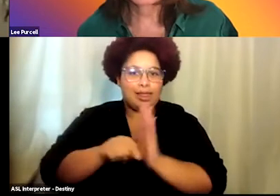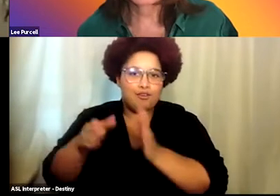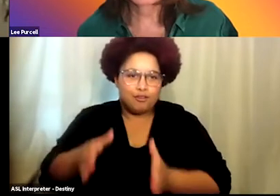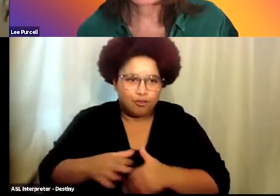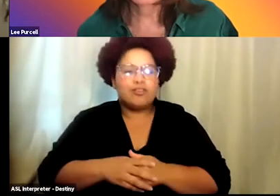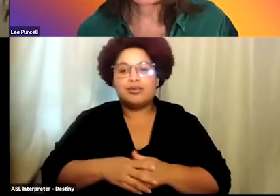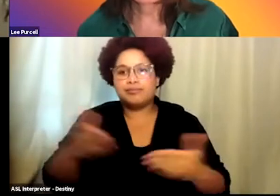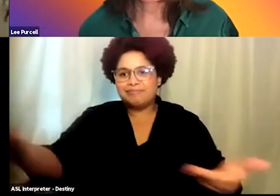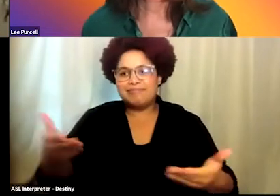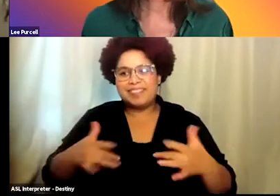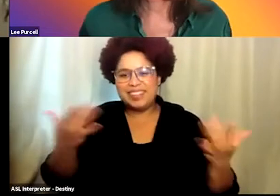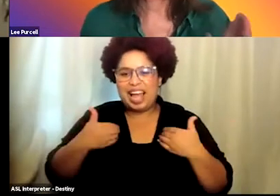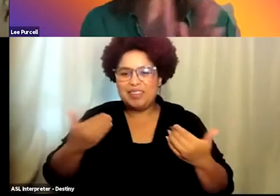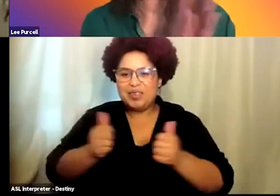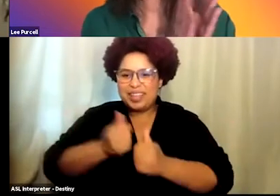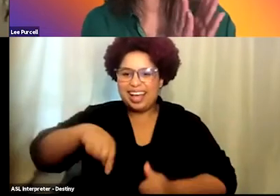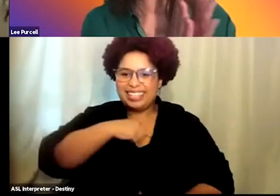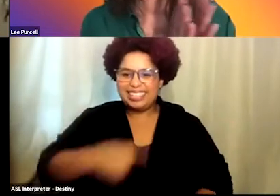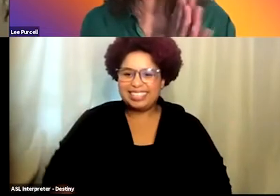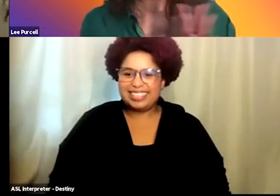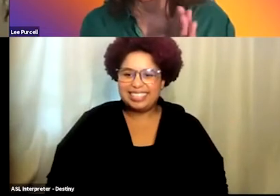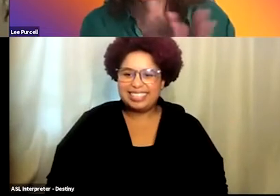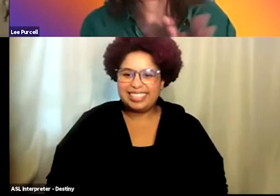us today. Hi, Harry.